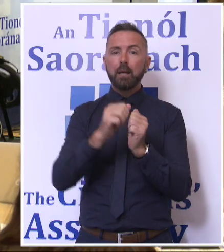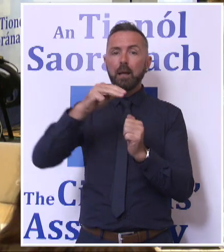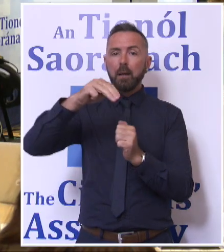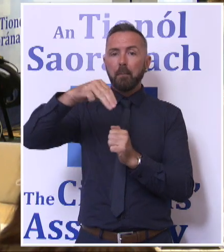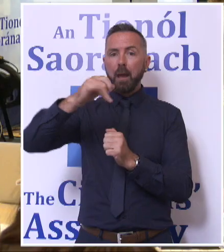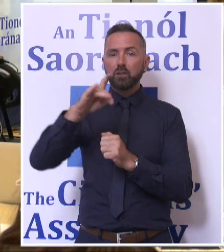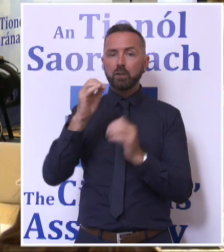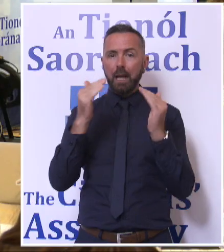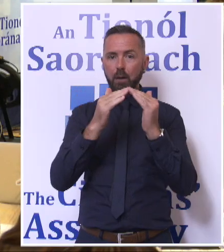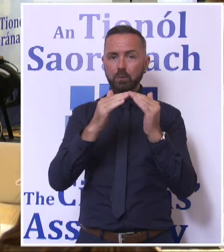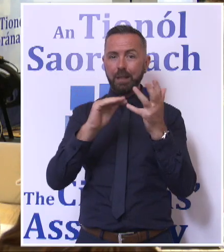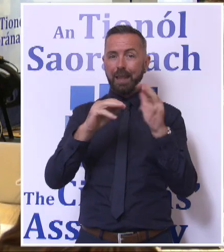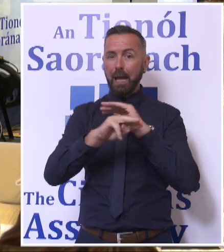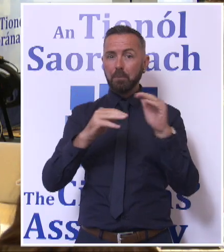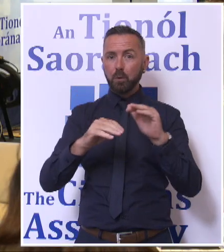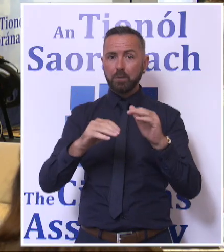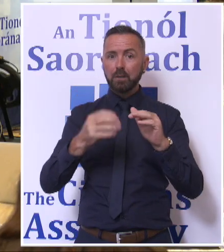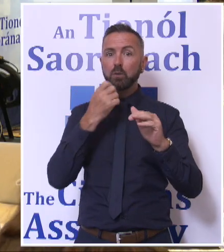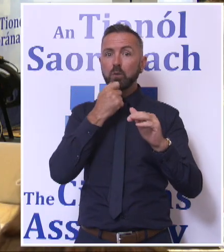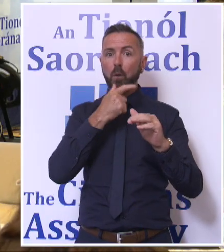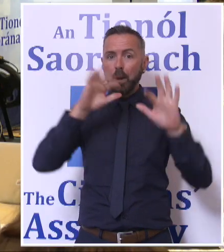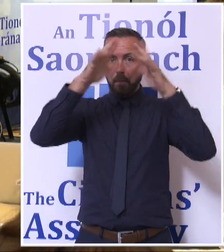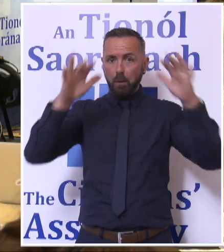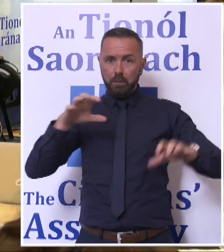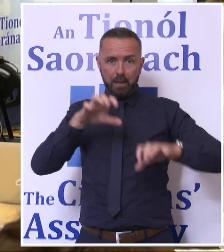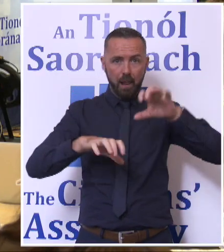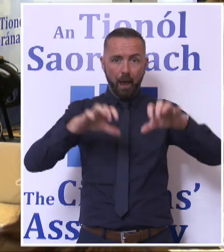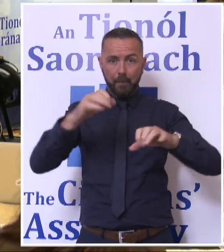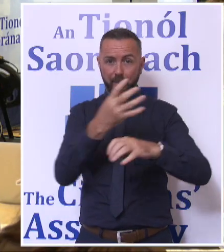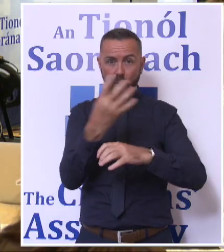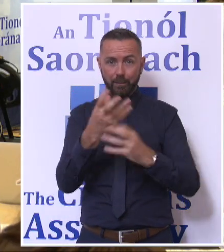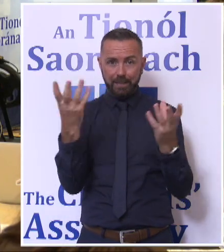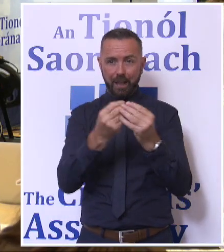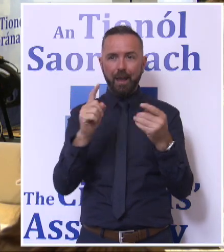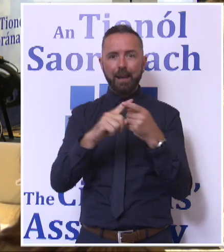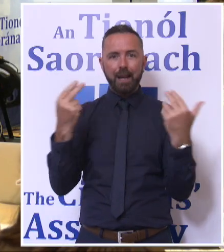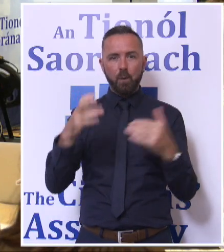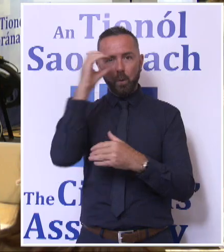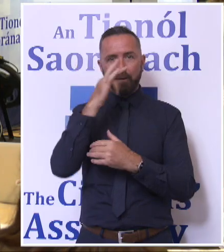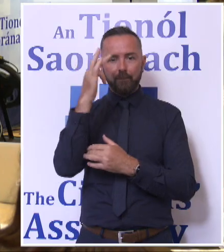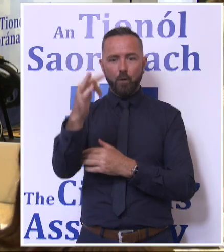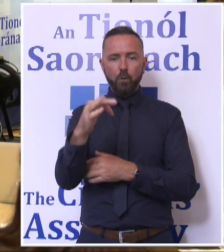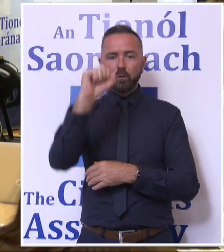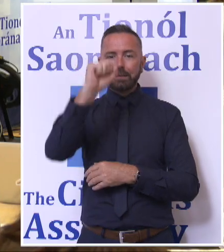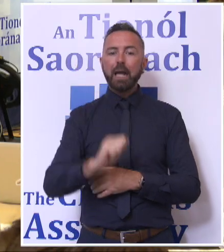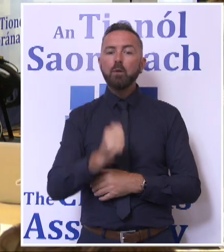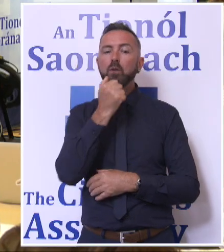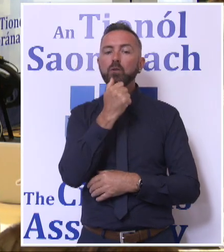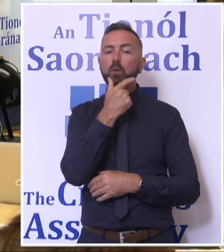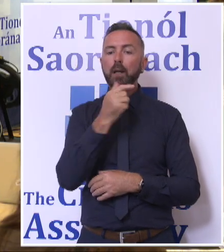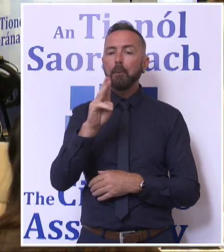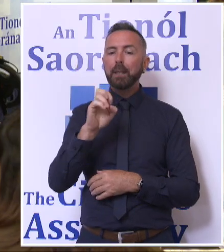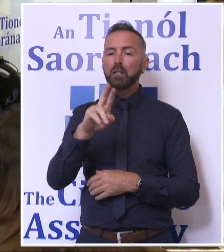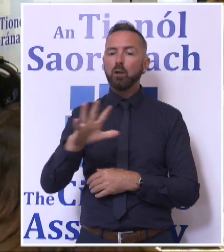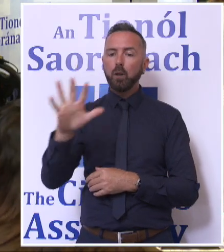Dublin Mountains last month, the four of us, and we're looking forward to being in Peter's local authority. So we actually have gotten to know each other really